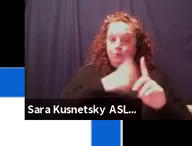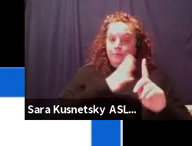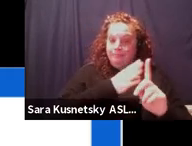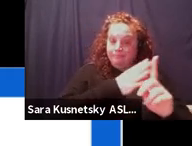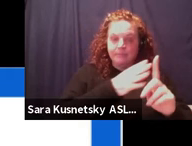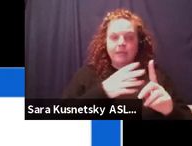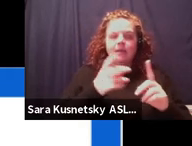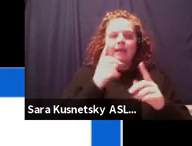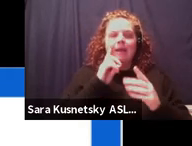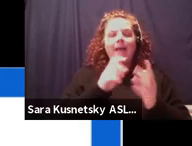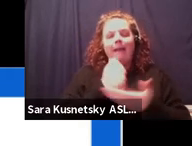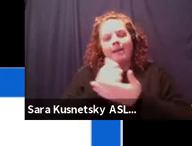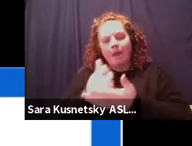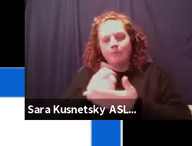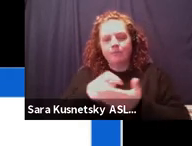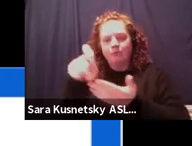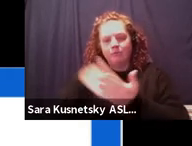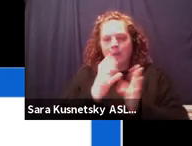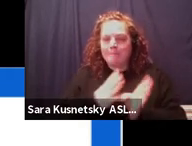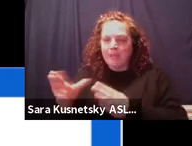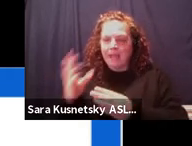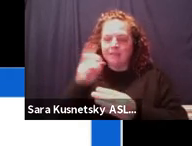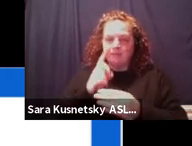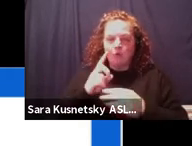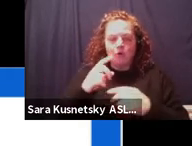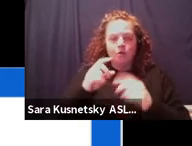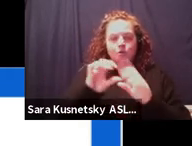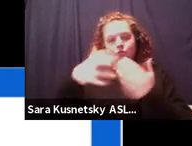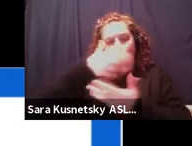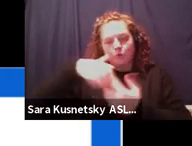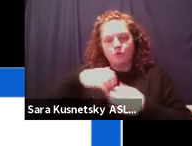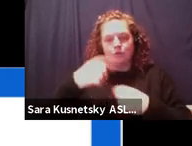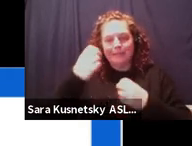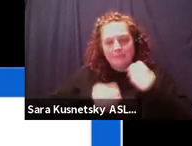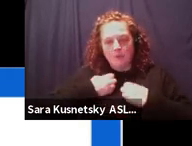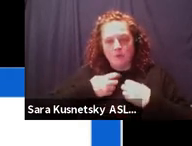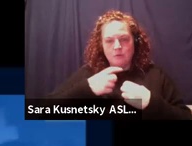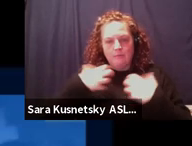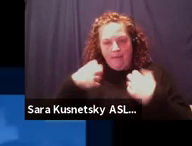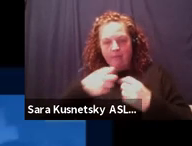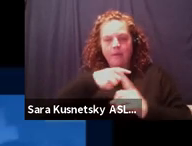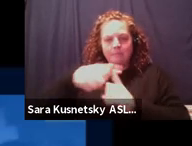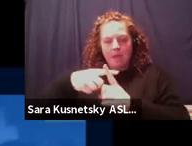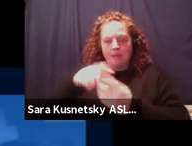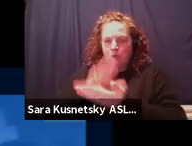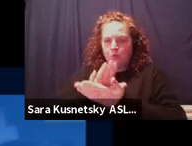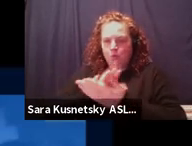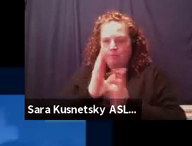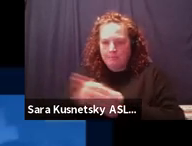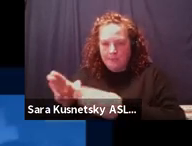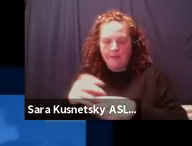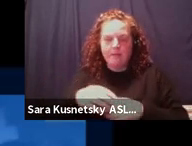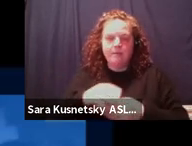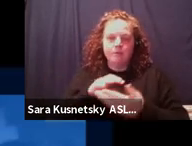emotional well-being and also academic plans. Here you'll see a quote from a BPS educator about using